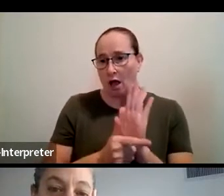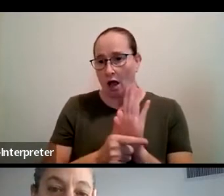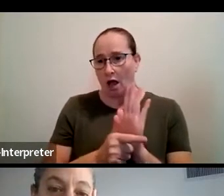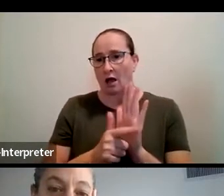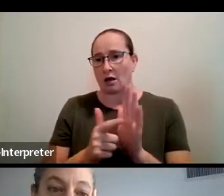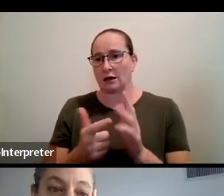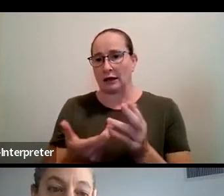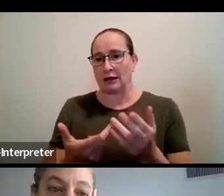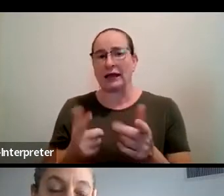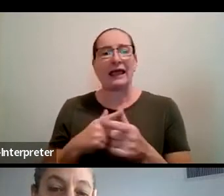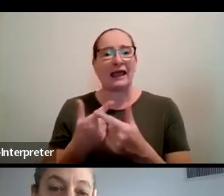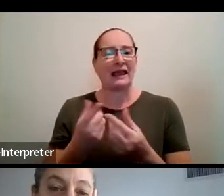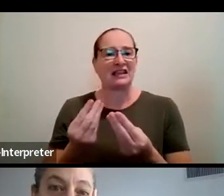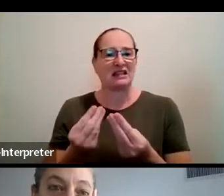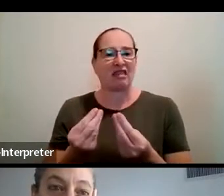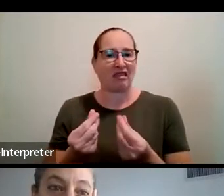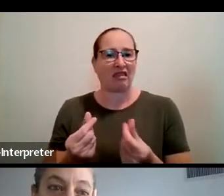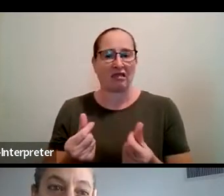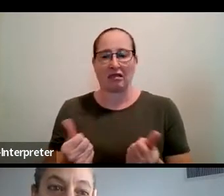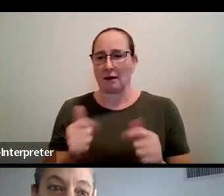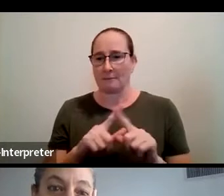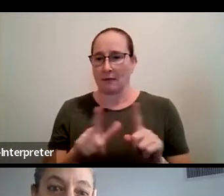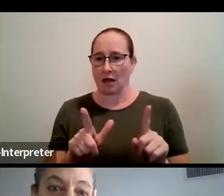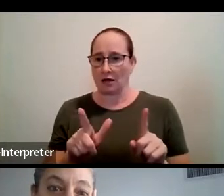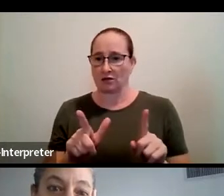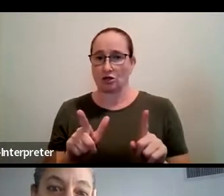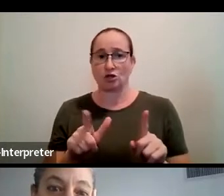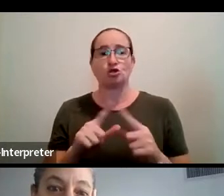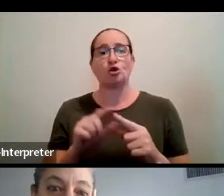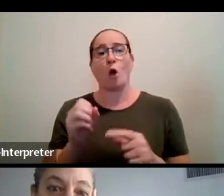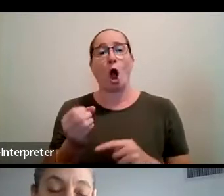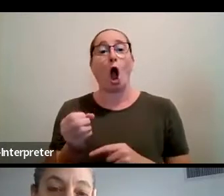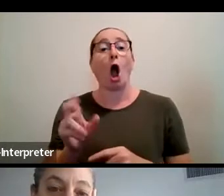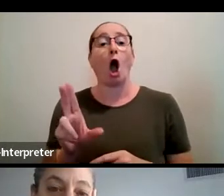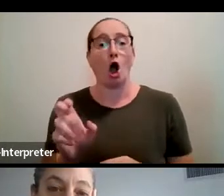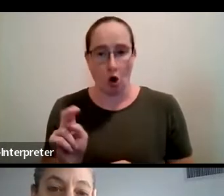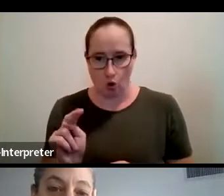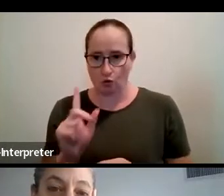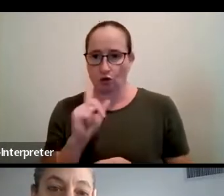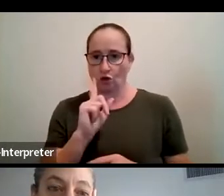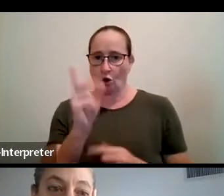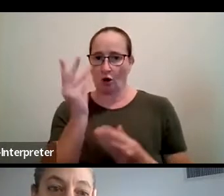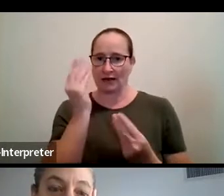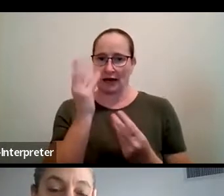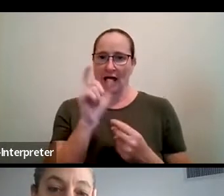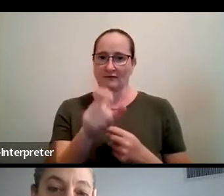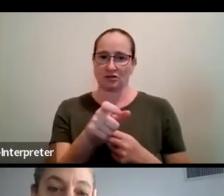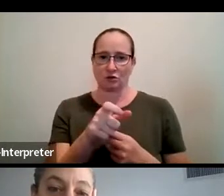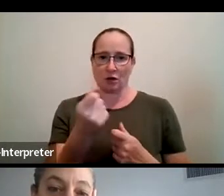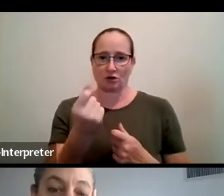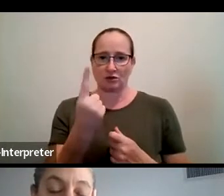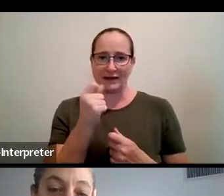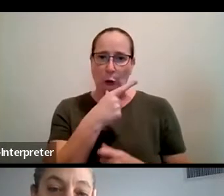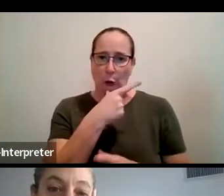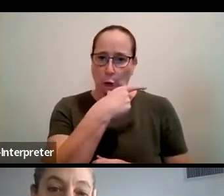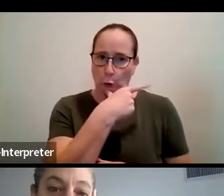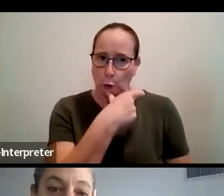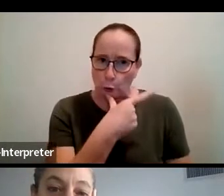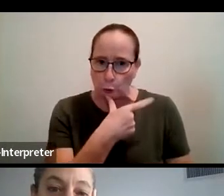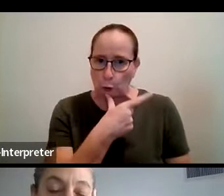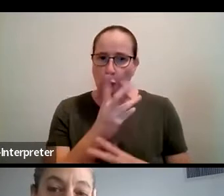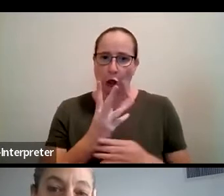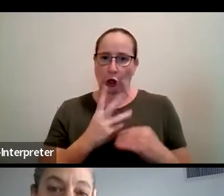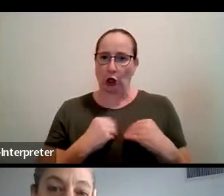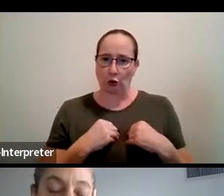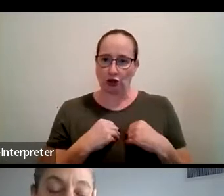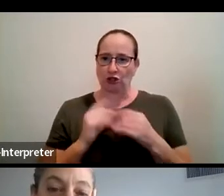increasingly being eroded. So in order to own one's data, we have to understand who ownership pertains